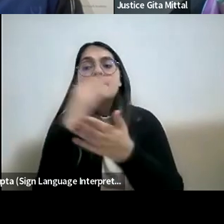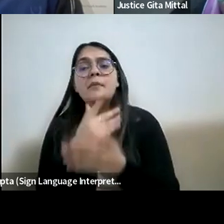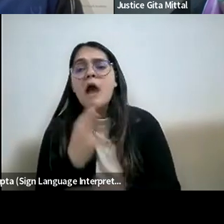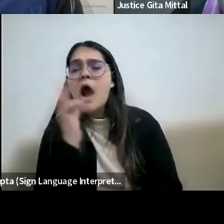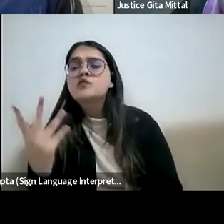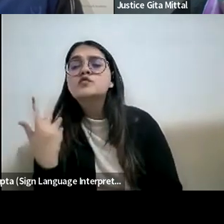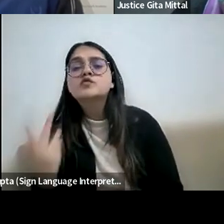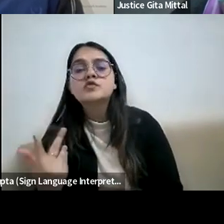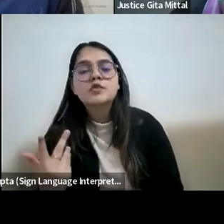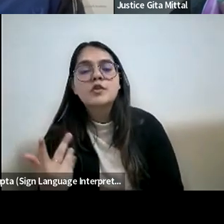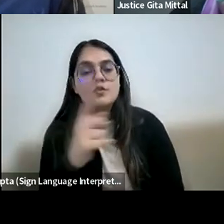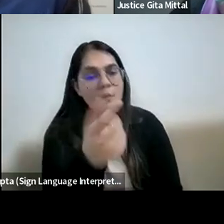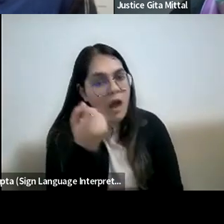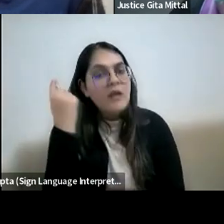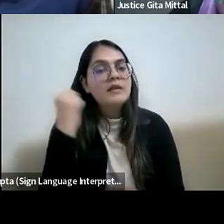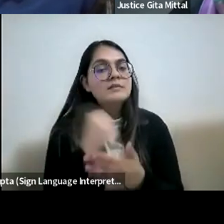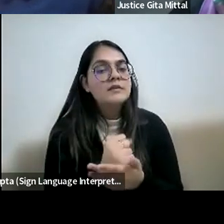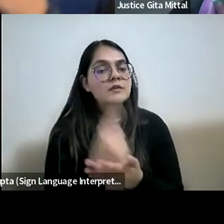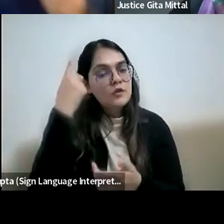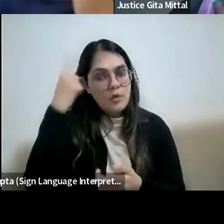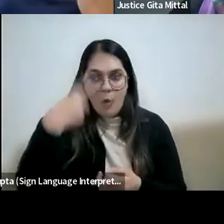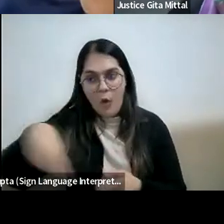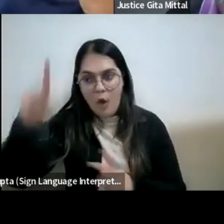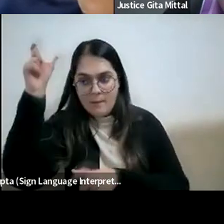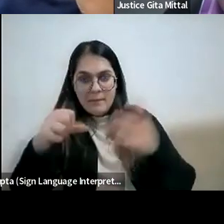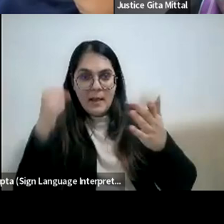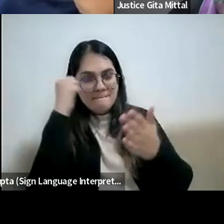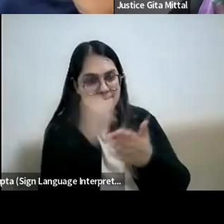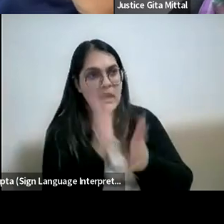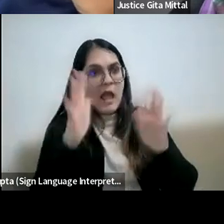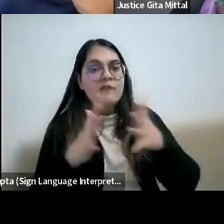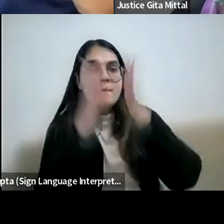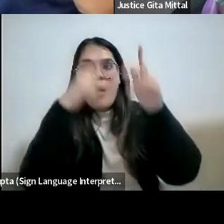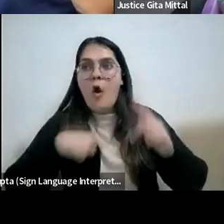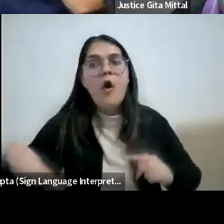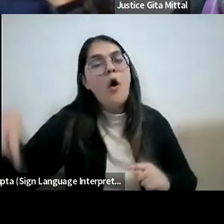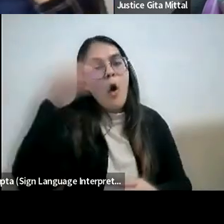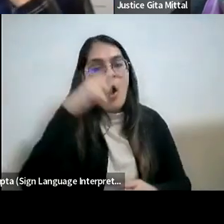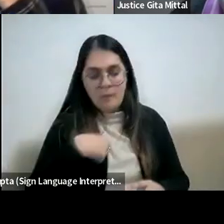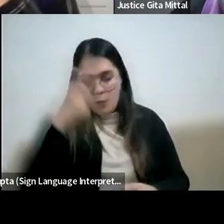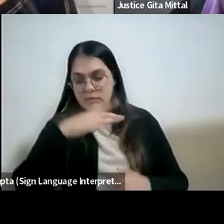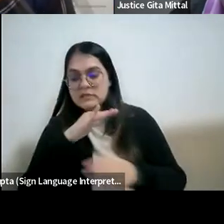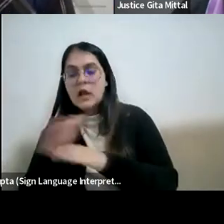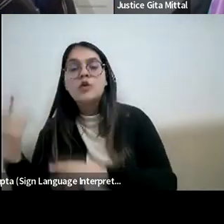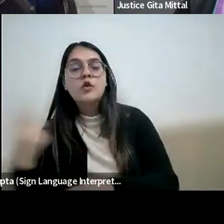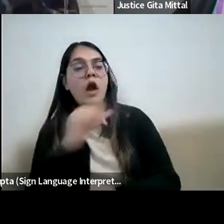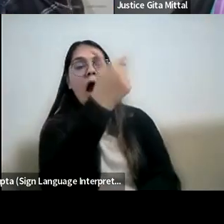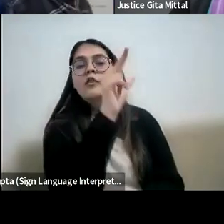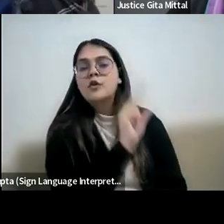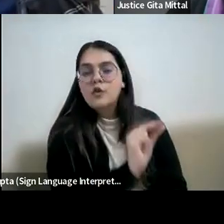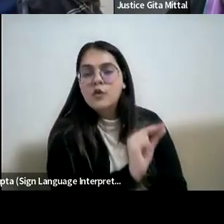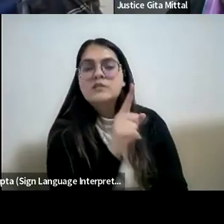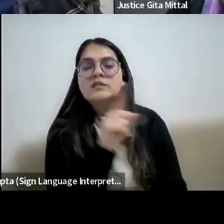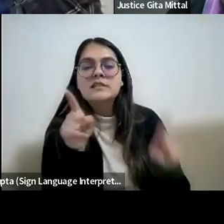every citizen's right to a clean environment, a pollution-free environment, a healthy environment. Now, Justice